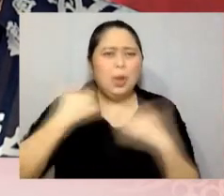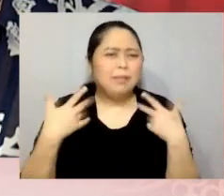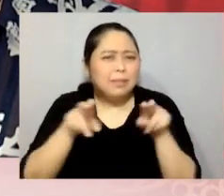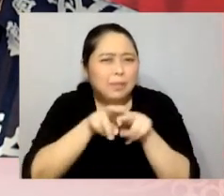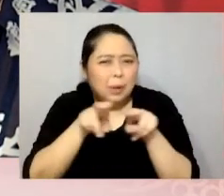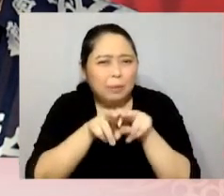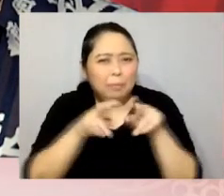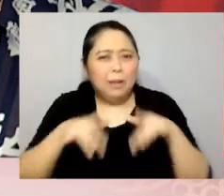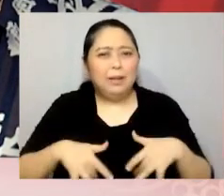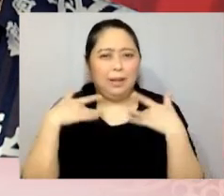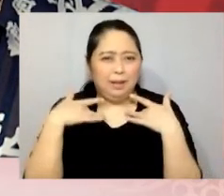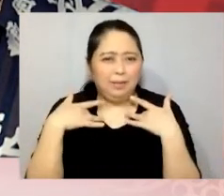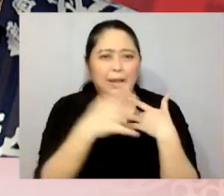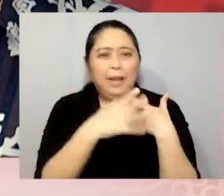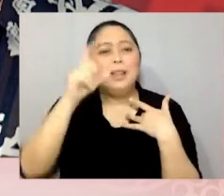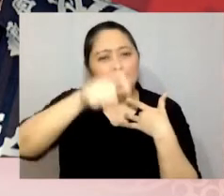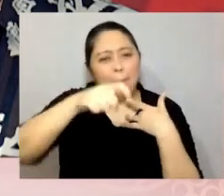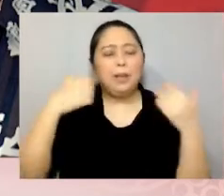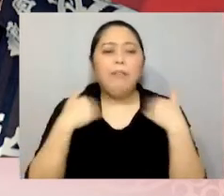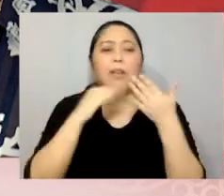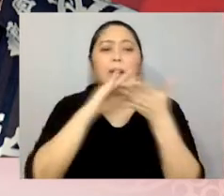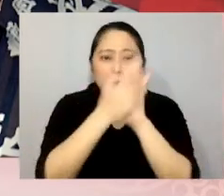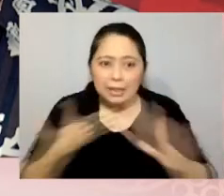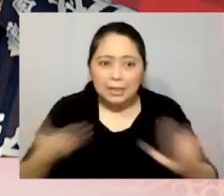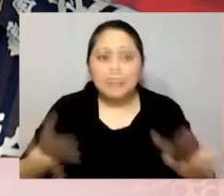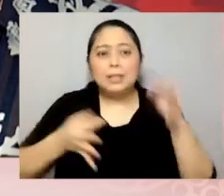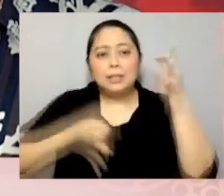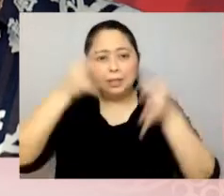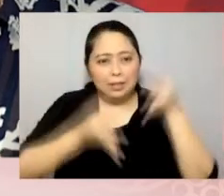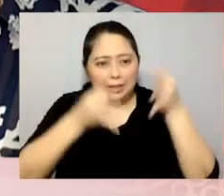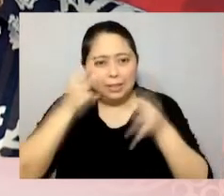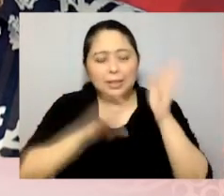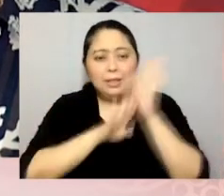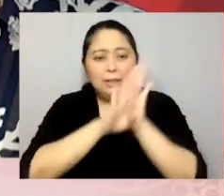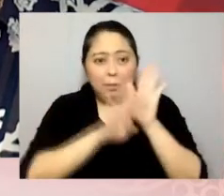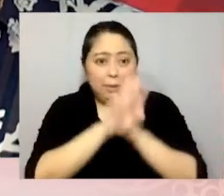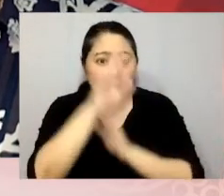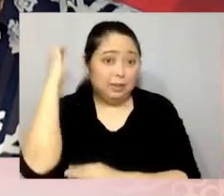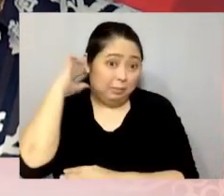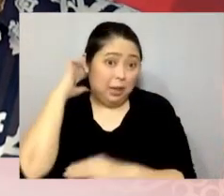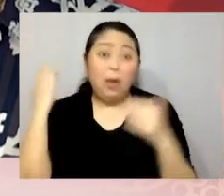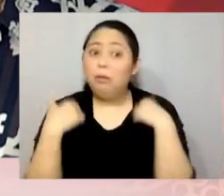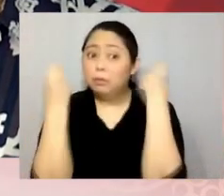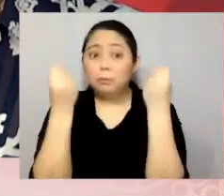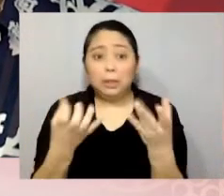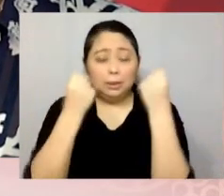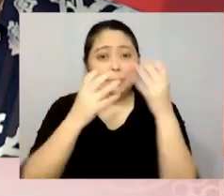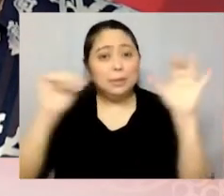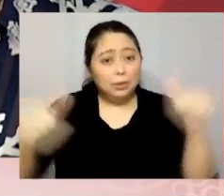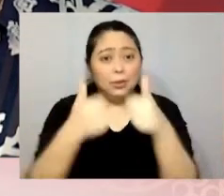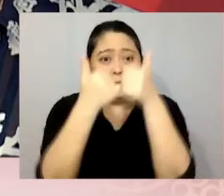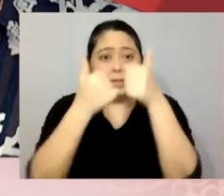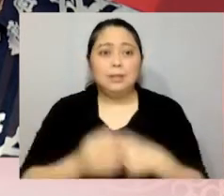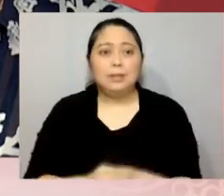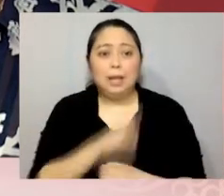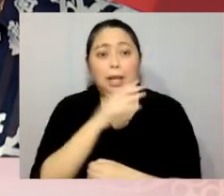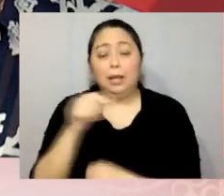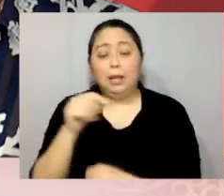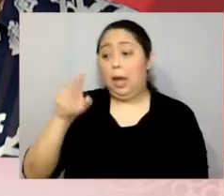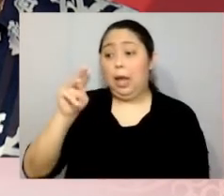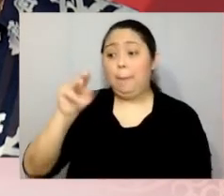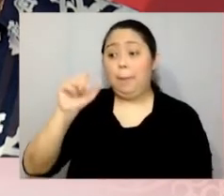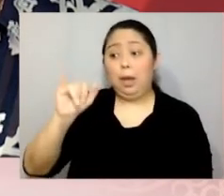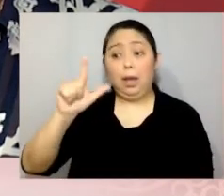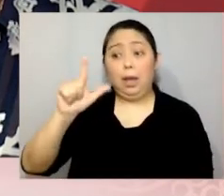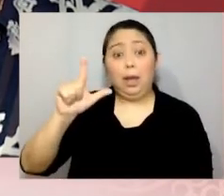have peace, justice, and development in Mindanao. There are many challenges. And as far as the